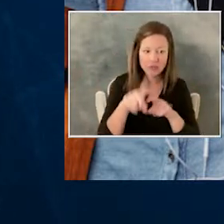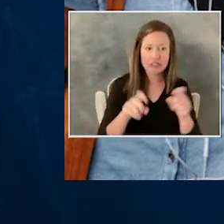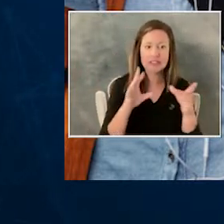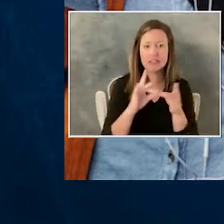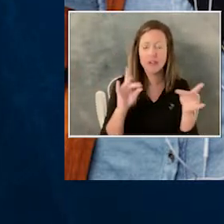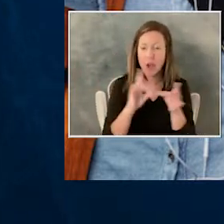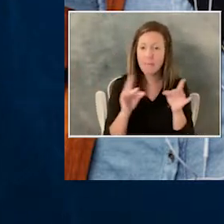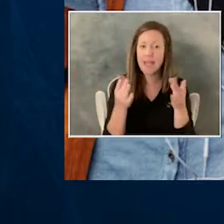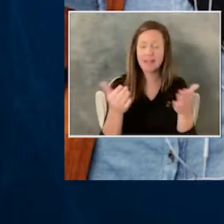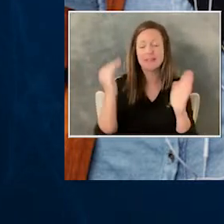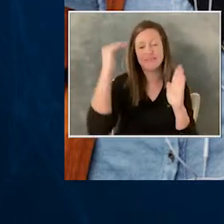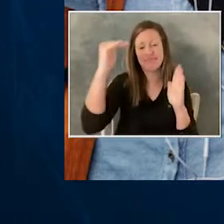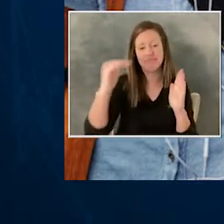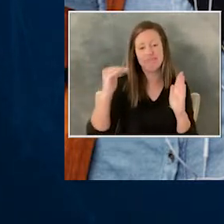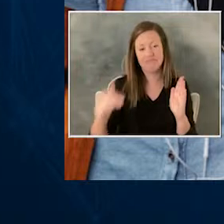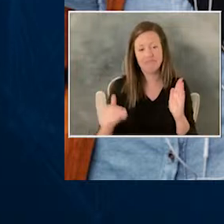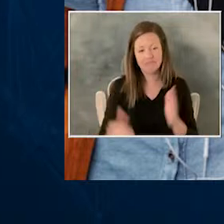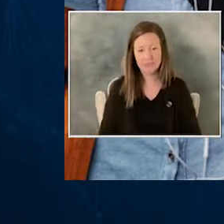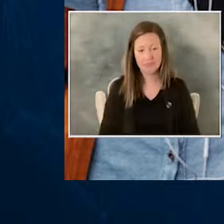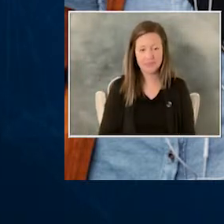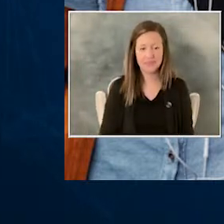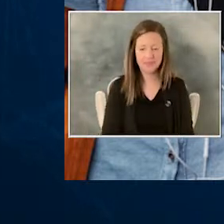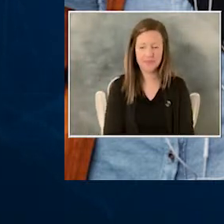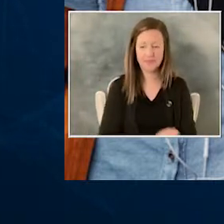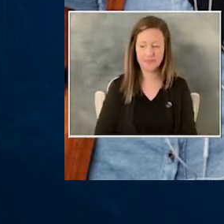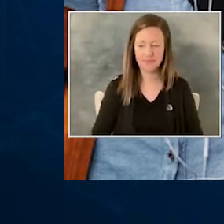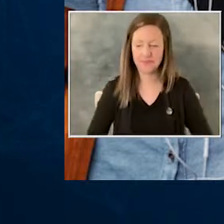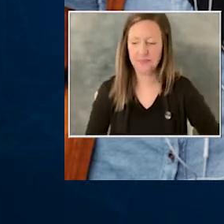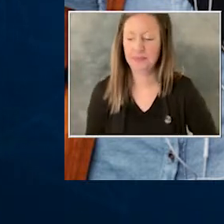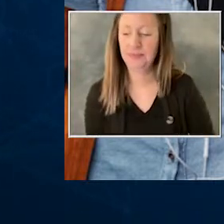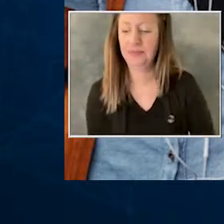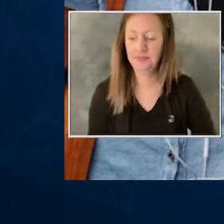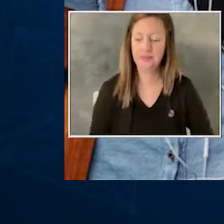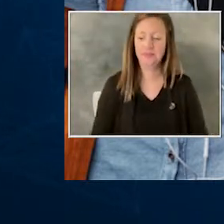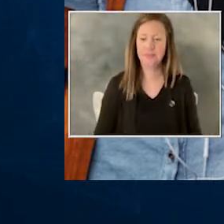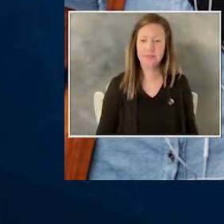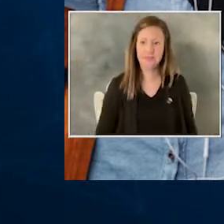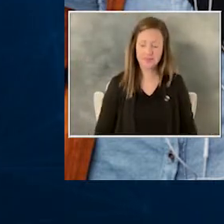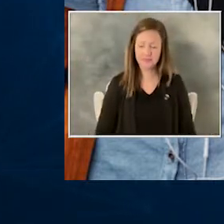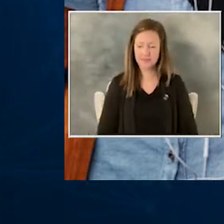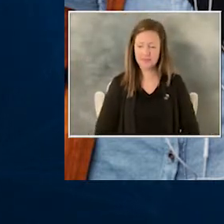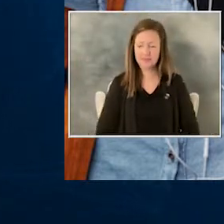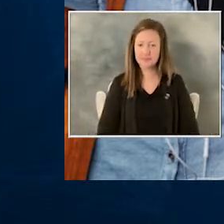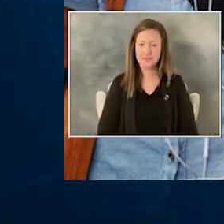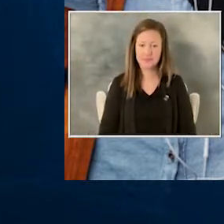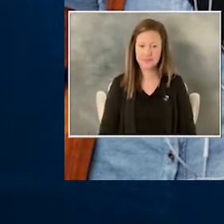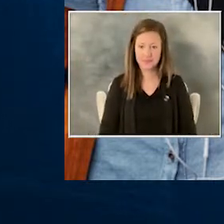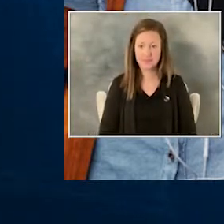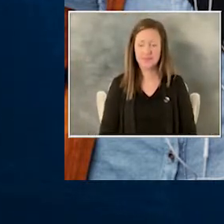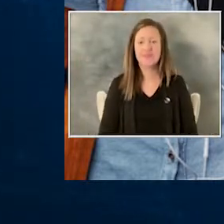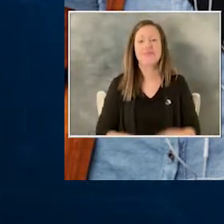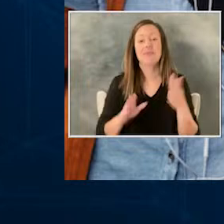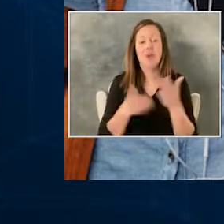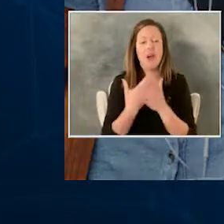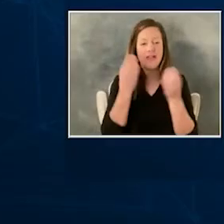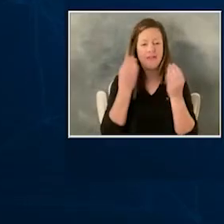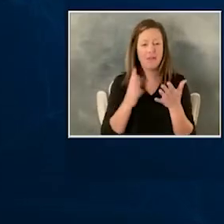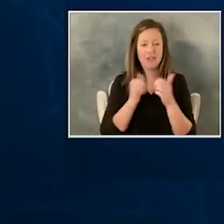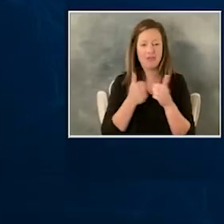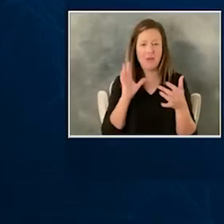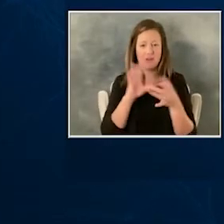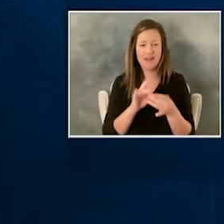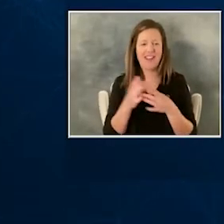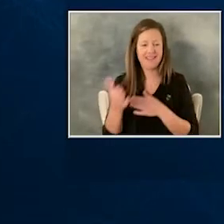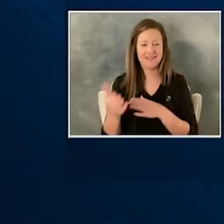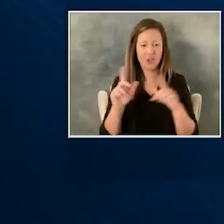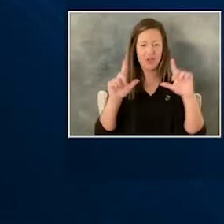the chat on YouTube or the chat on Facebook, or you can email the Medical News Network. The information on how to connect with us in real time is on